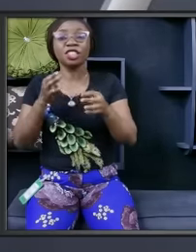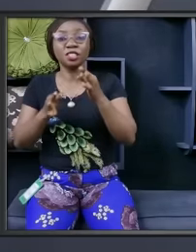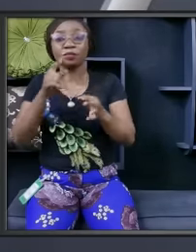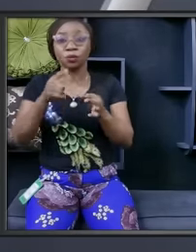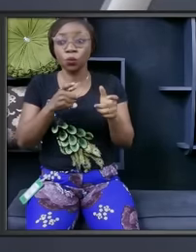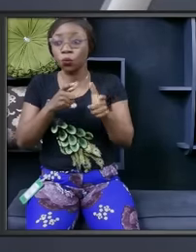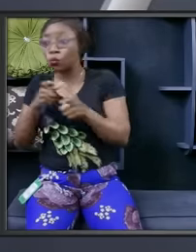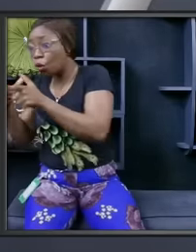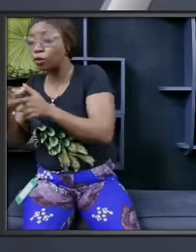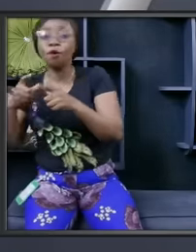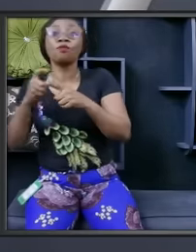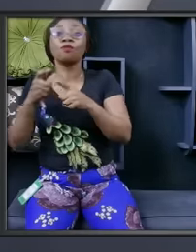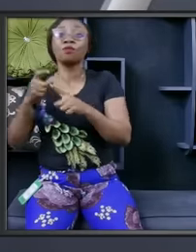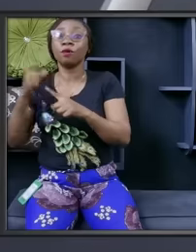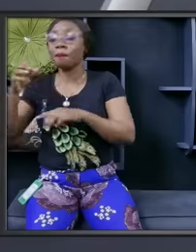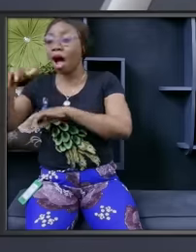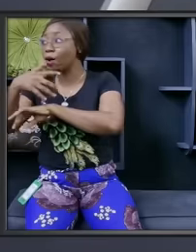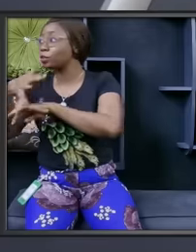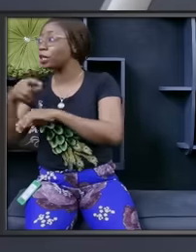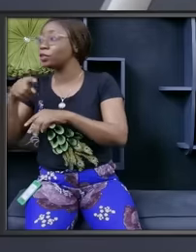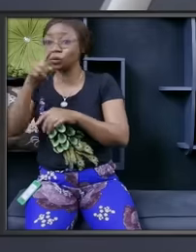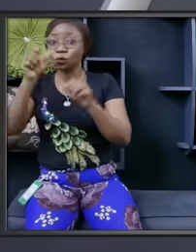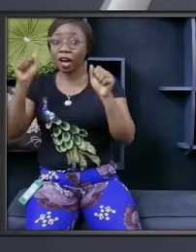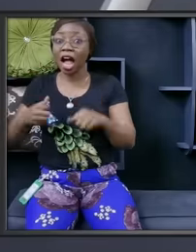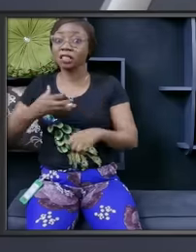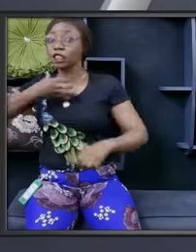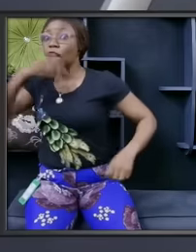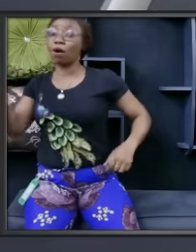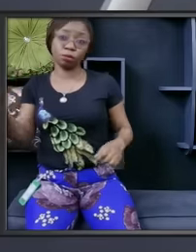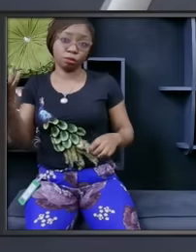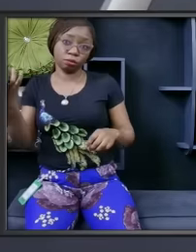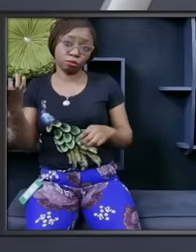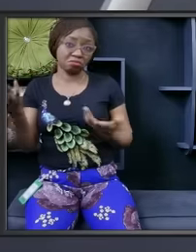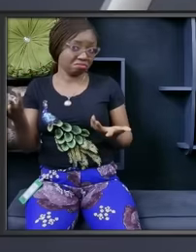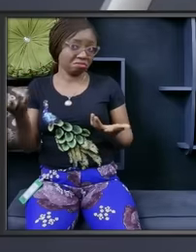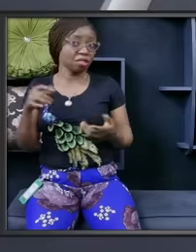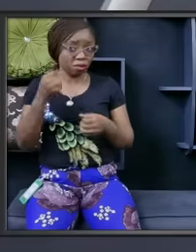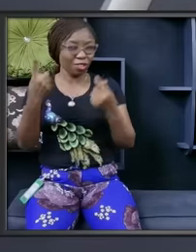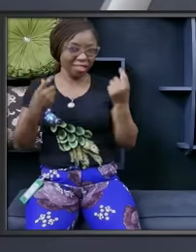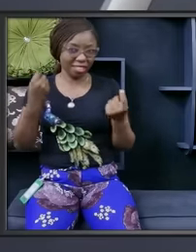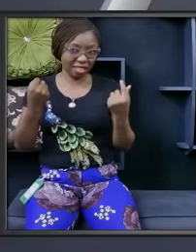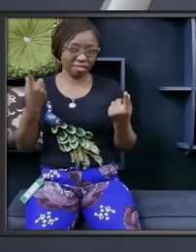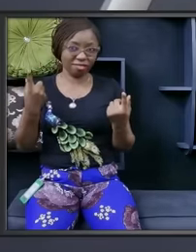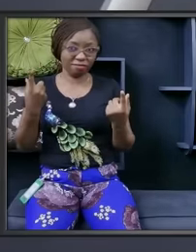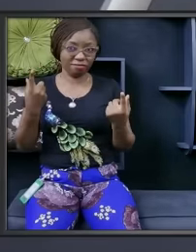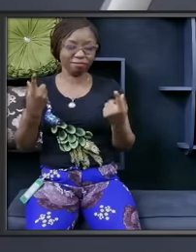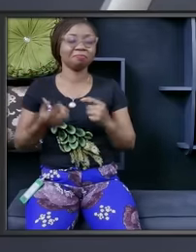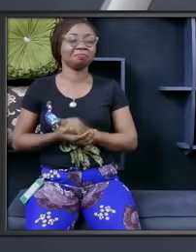can shout on their behalf. I don't know whether I understand. Yes, sir.